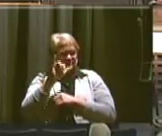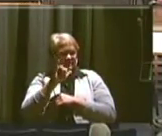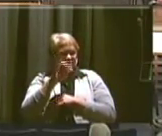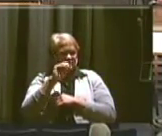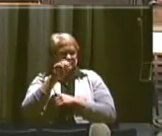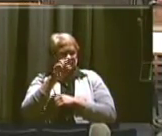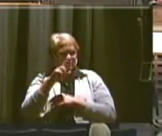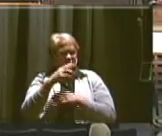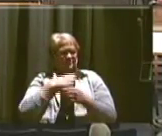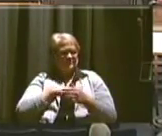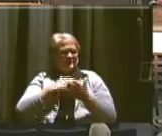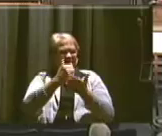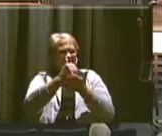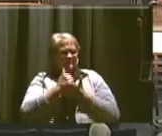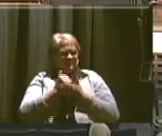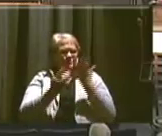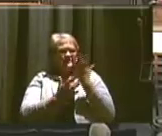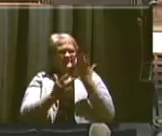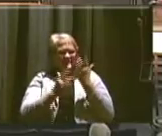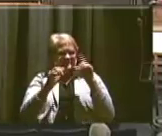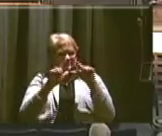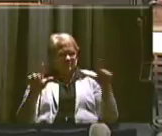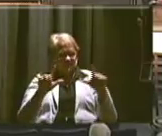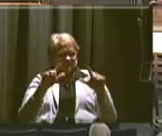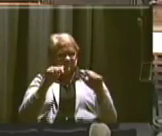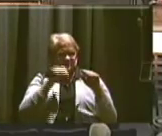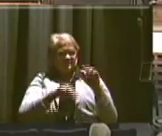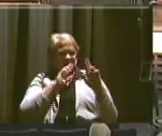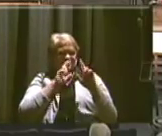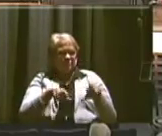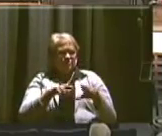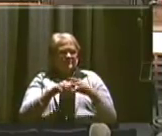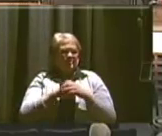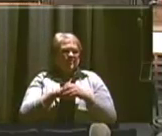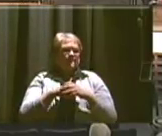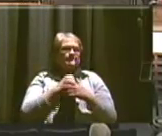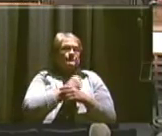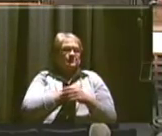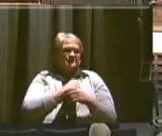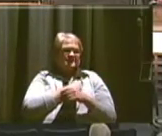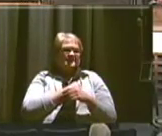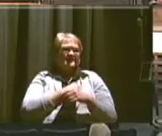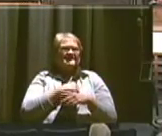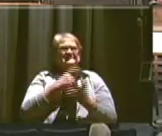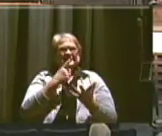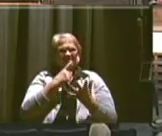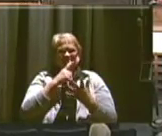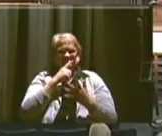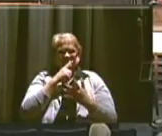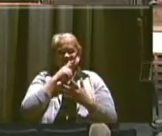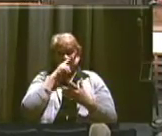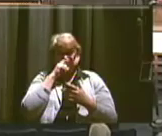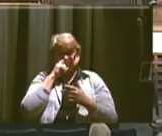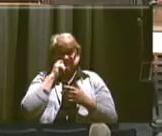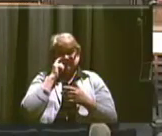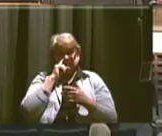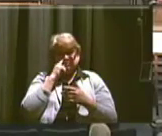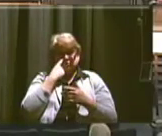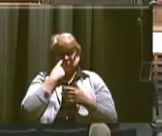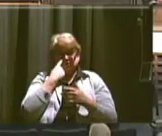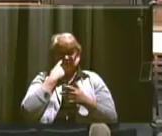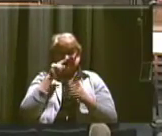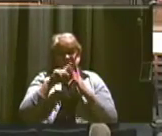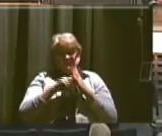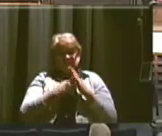the technicalities. And apologize to everybody, it's a little bit dry in the beginning, but we